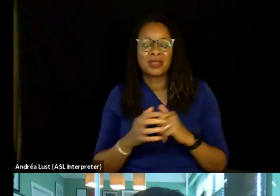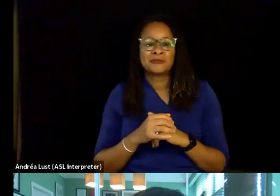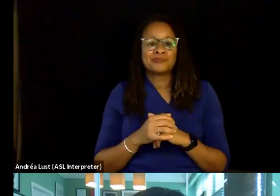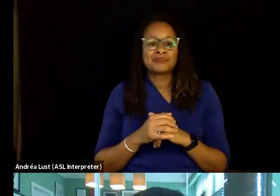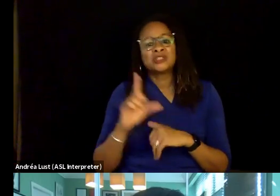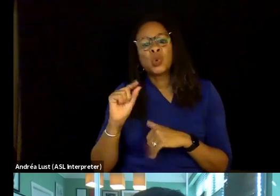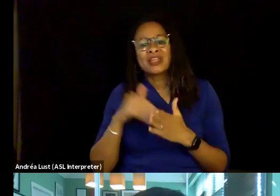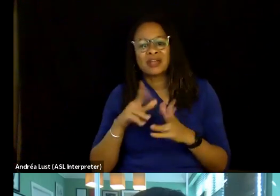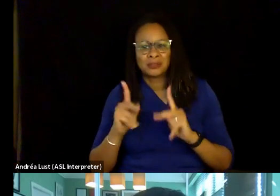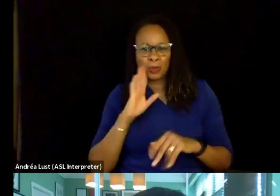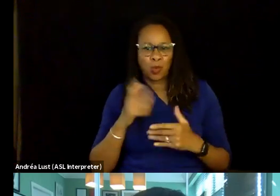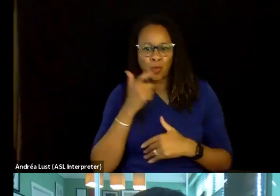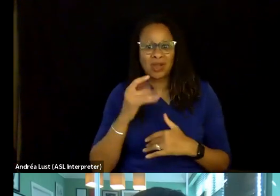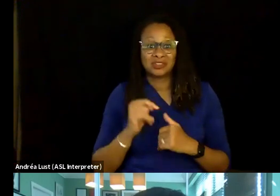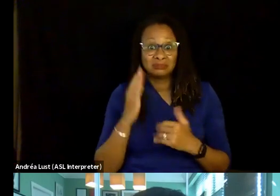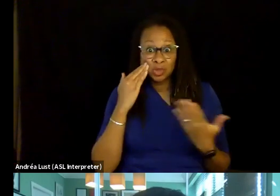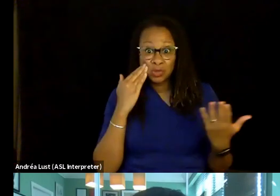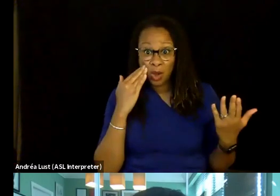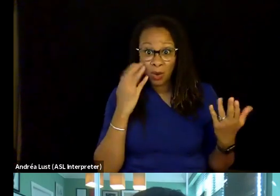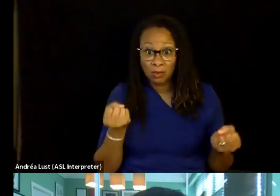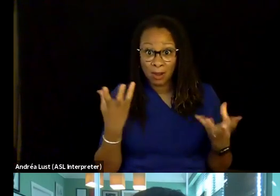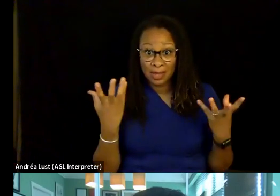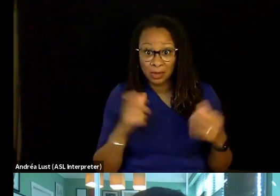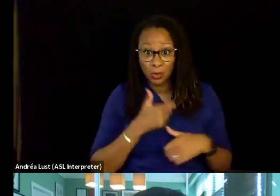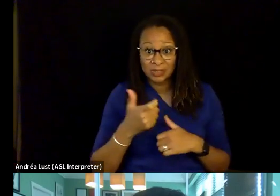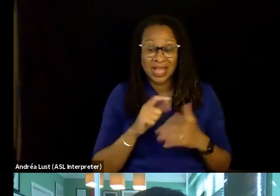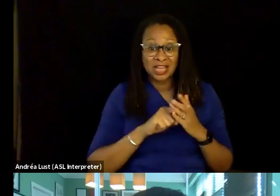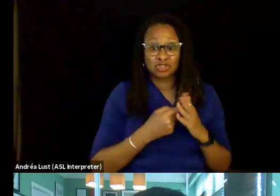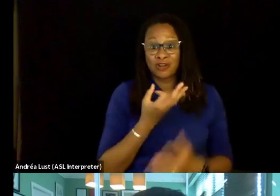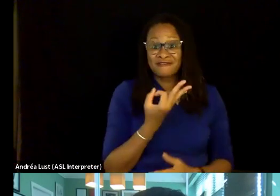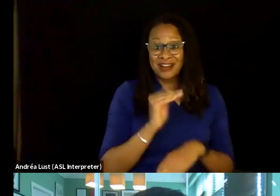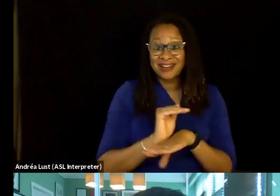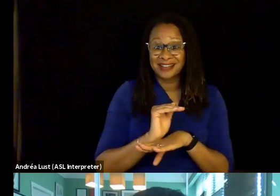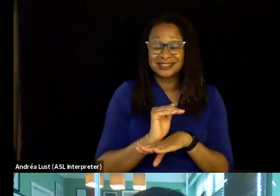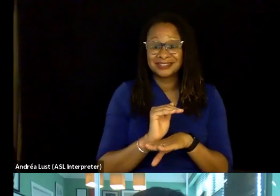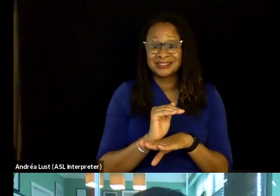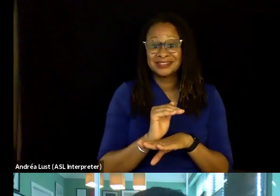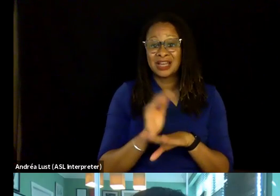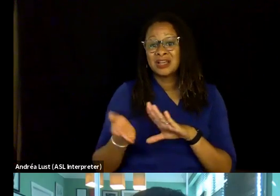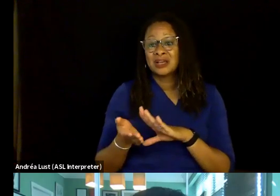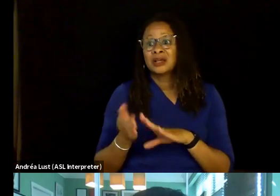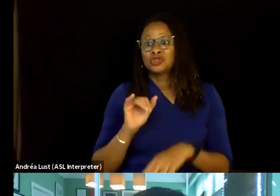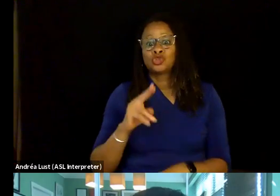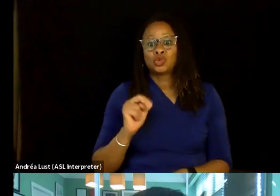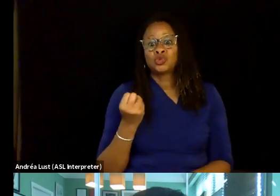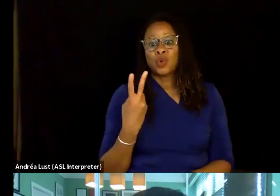20,000. You know what we got? Okay, so it started Friday evening. Friday, June 12th,